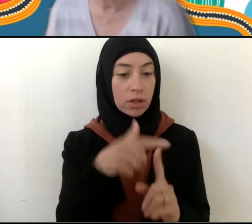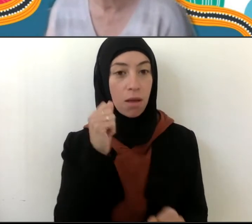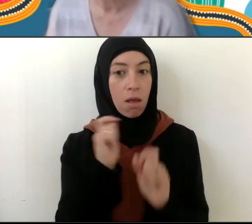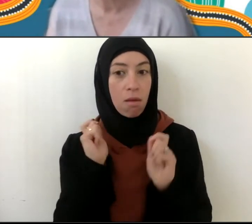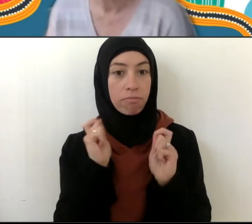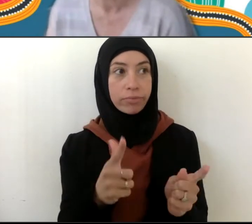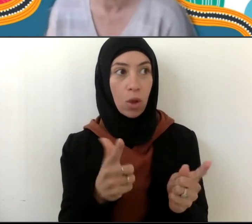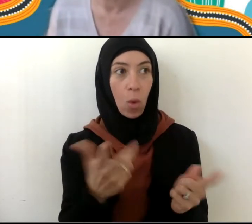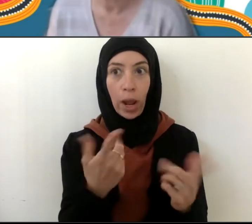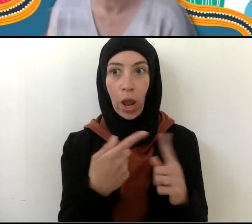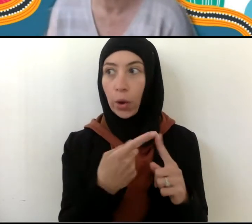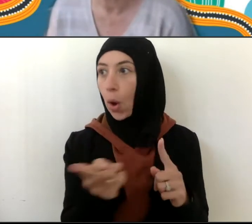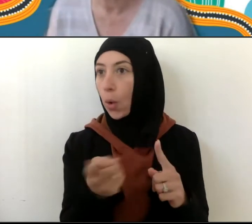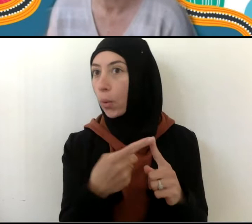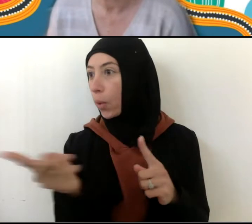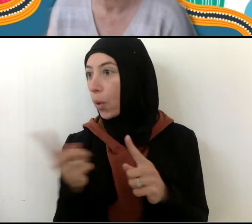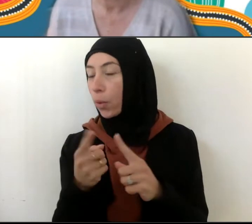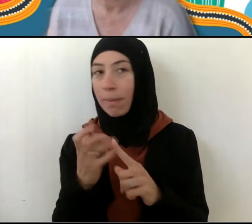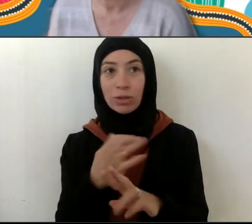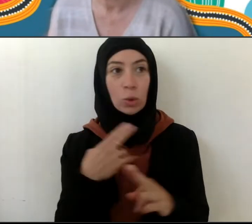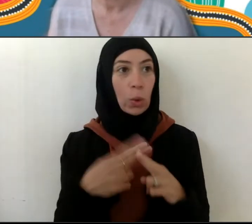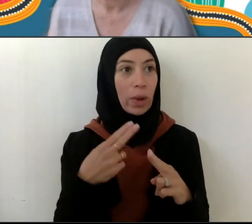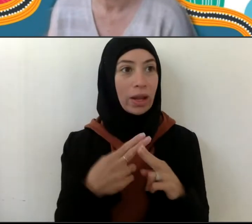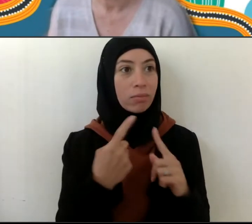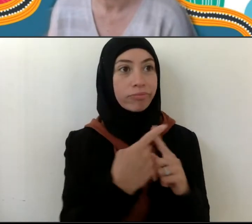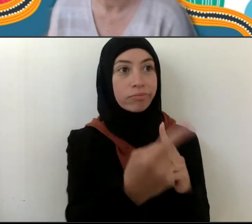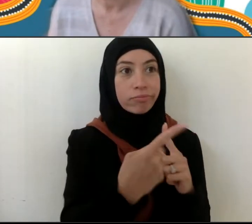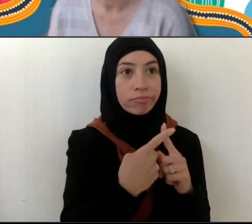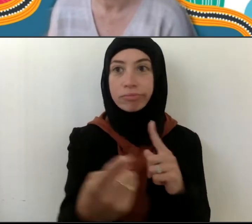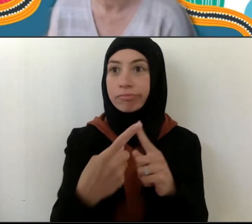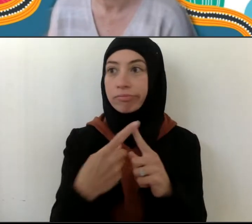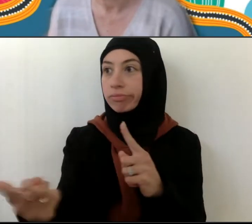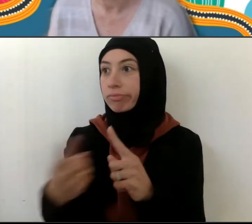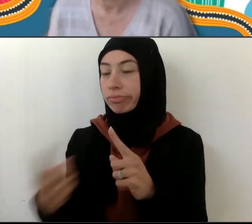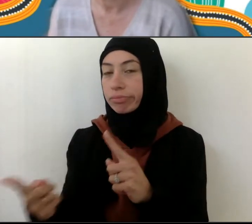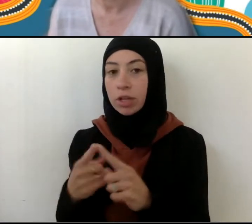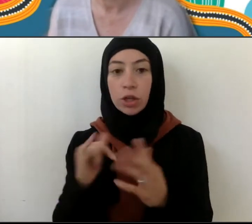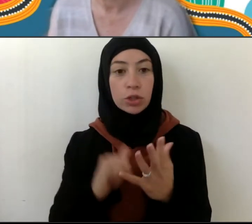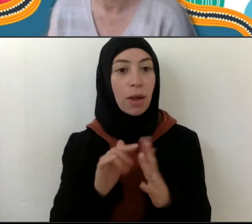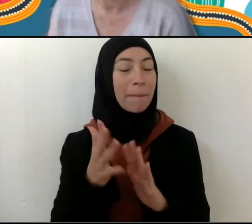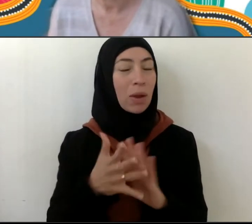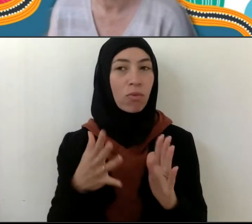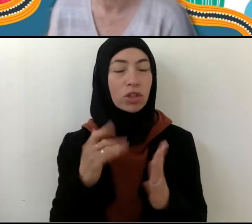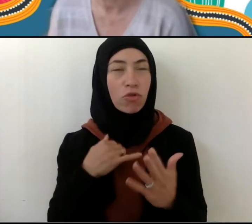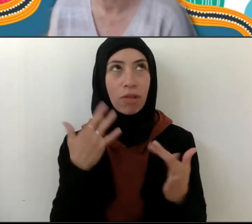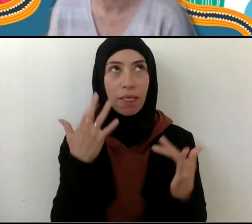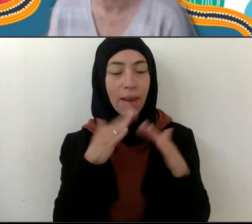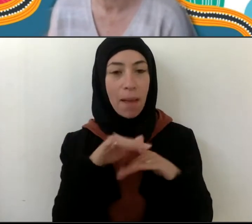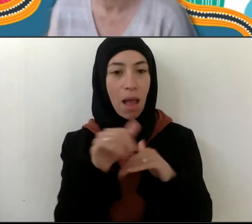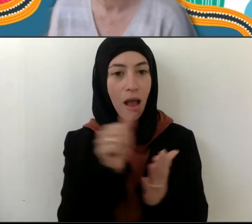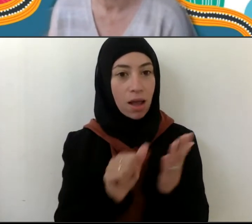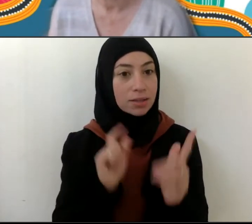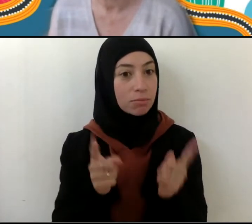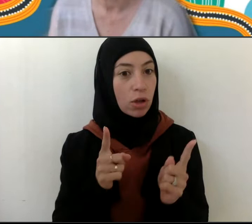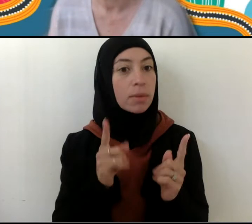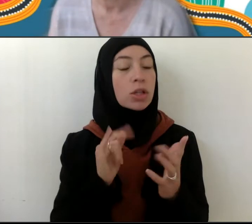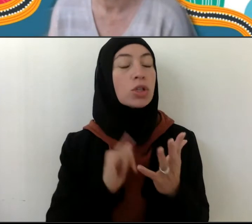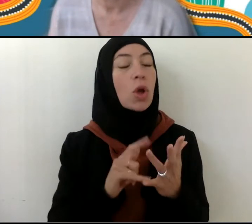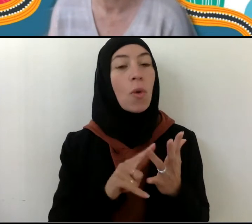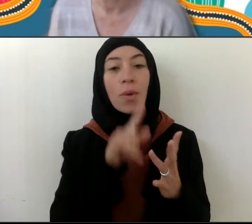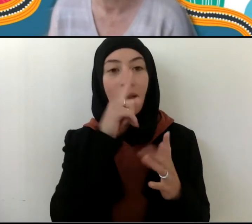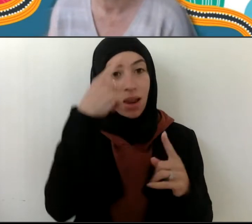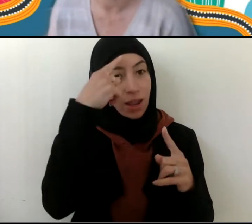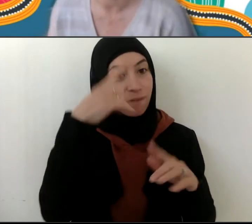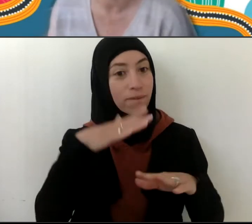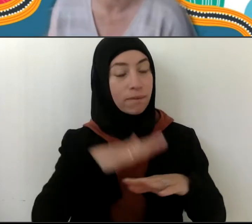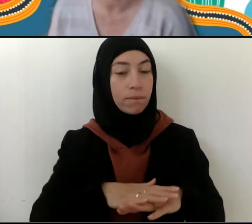go and getting there quickly. And so, for instance, we don't allow art at what are called decision-making points. So we can't confuse customers.